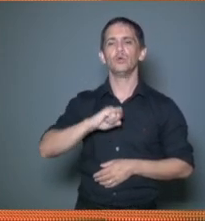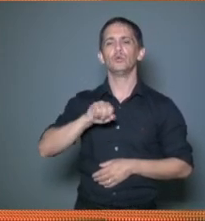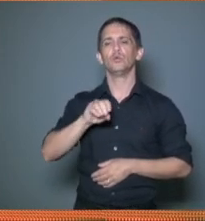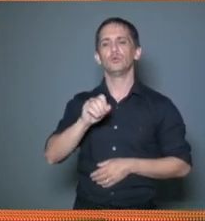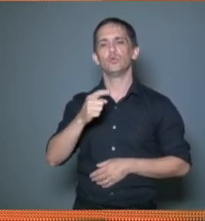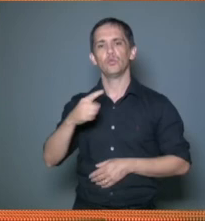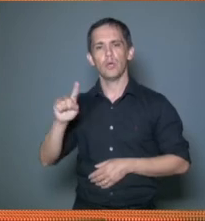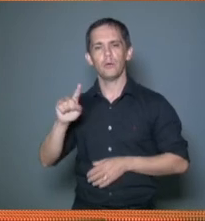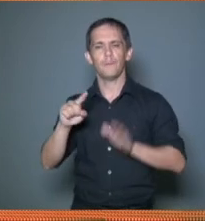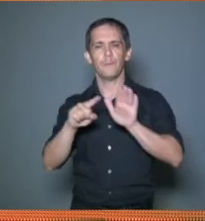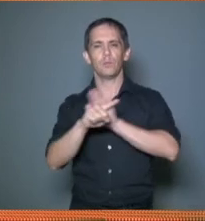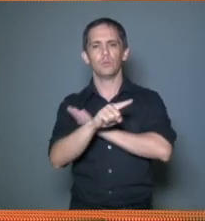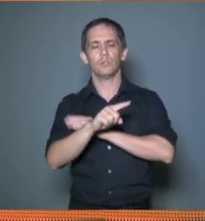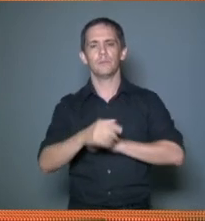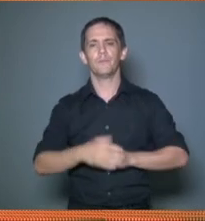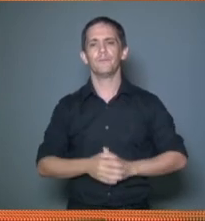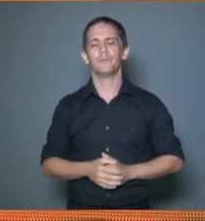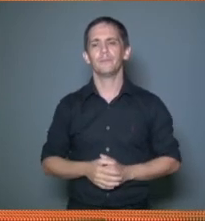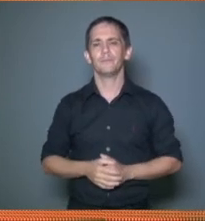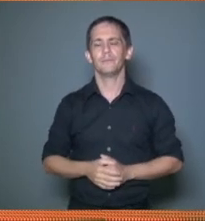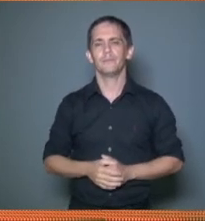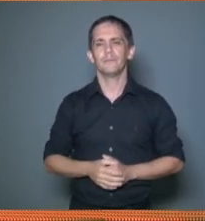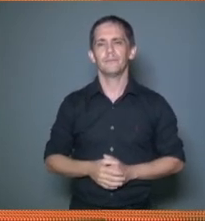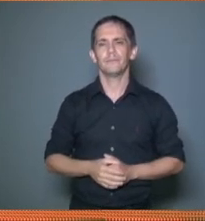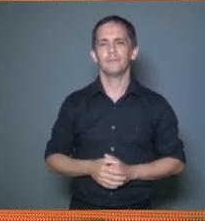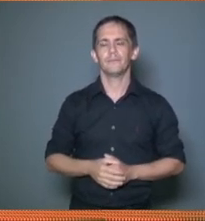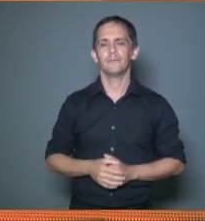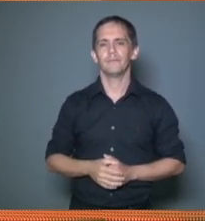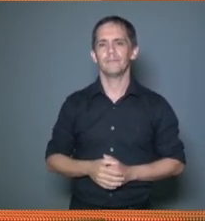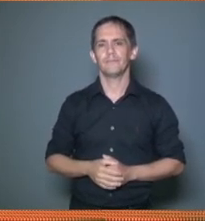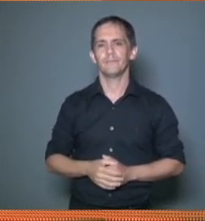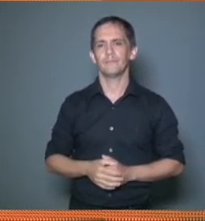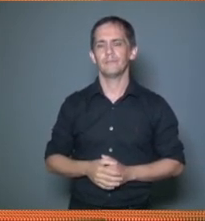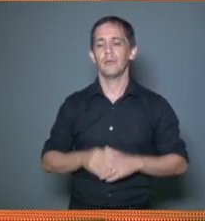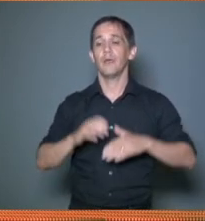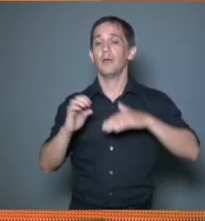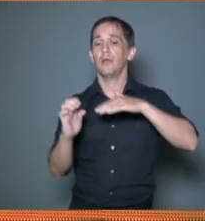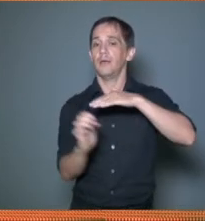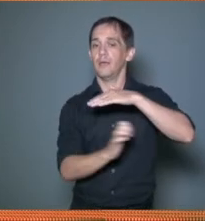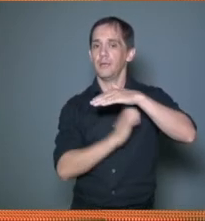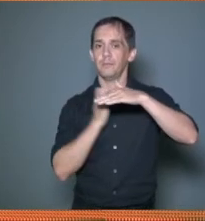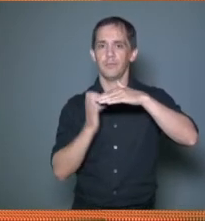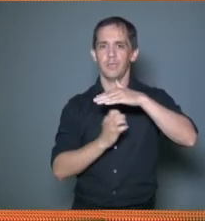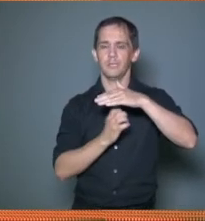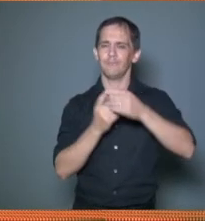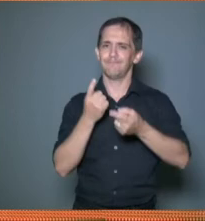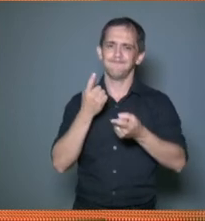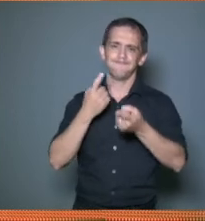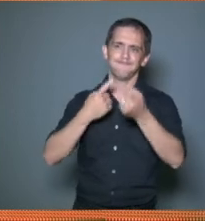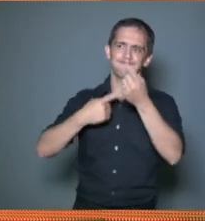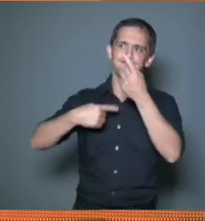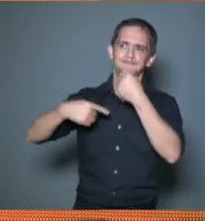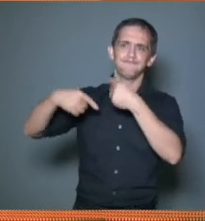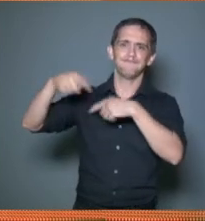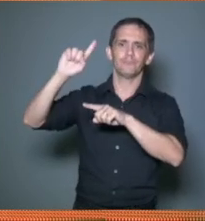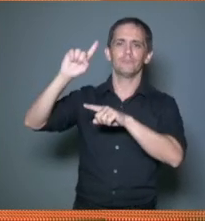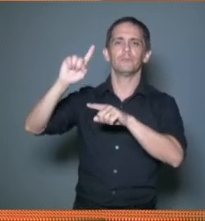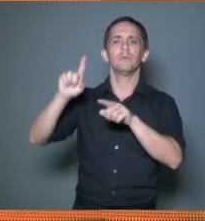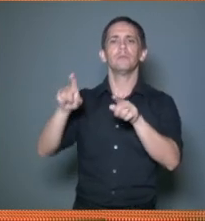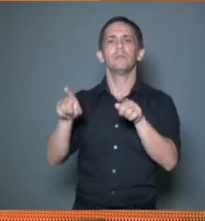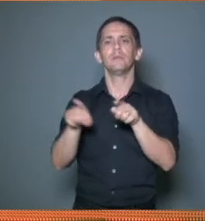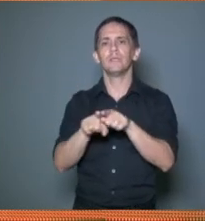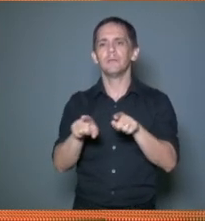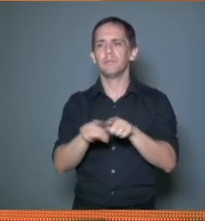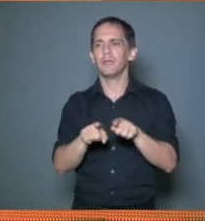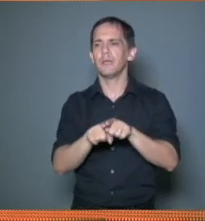Ivo. First from João Carlos Schur. Could you talk about your indebtedness? If there